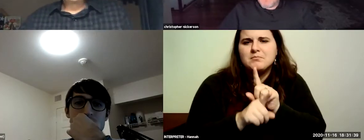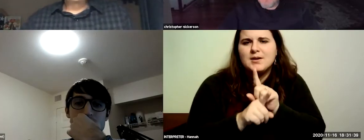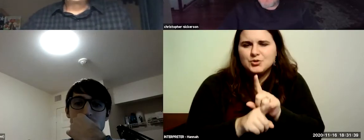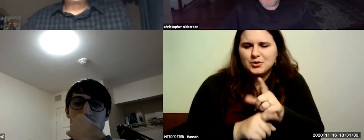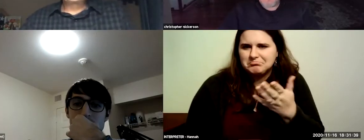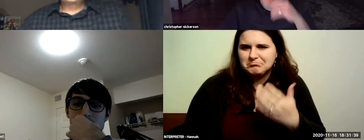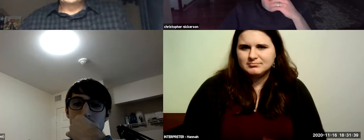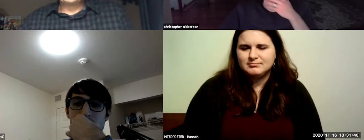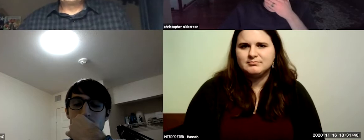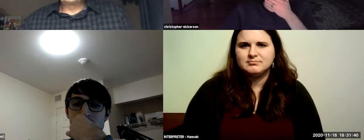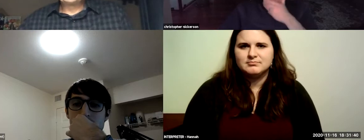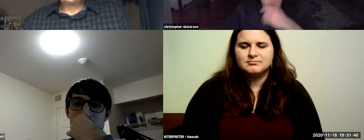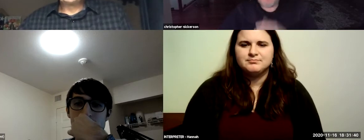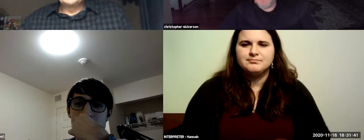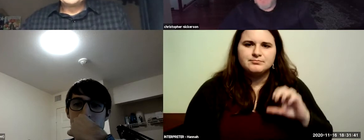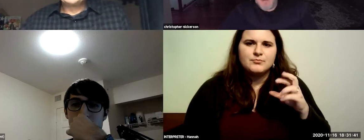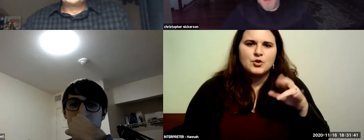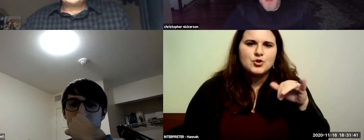way?